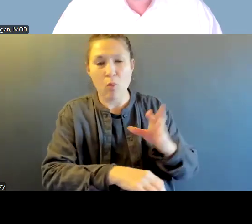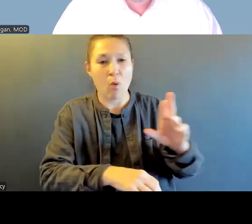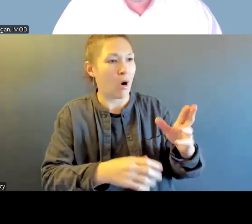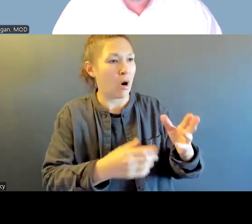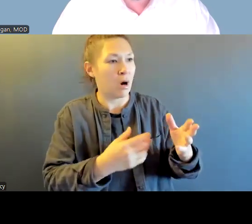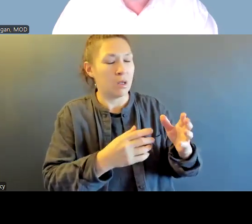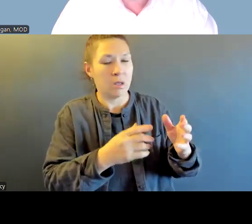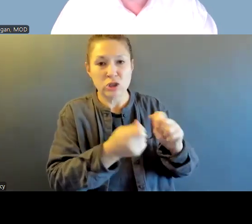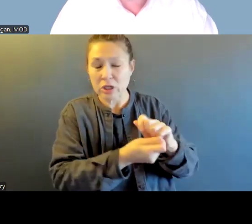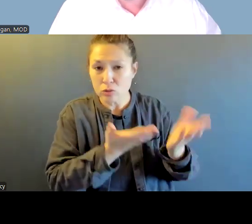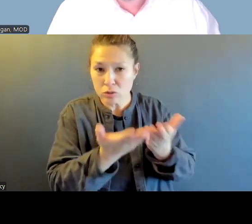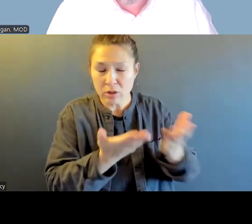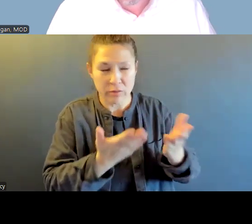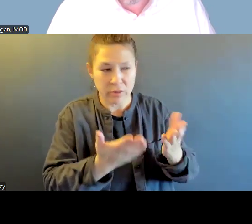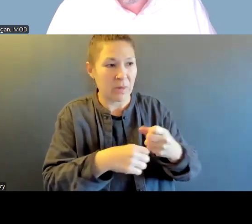standards.